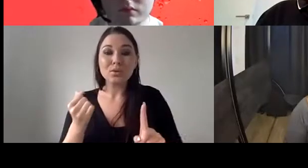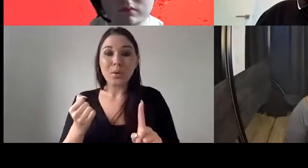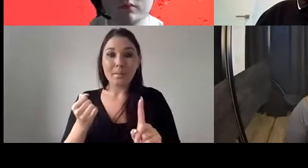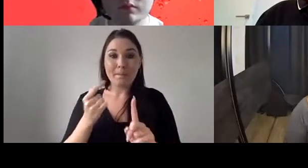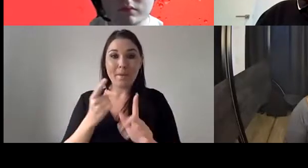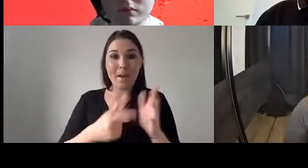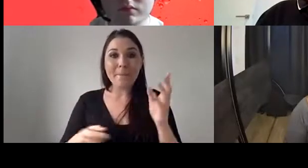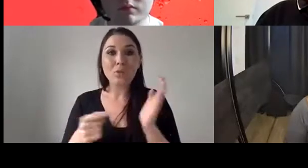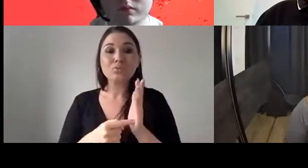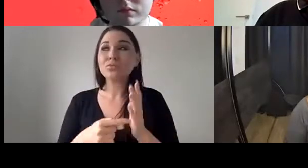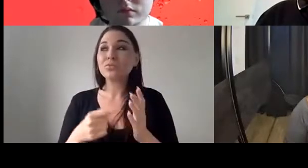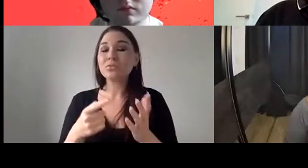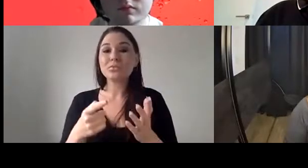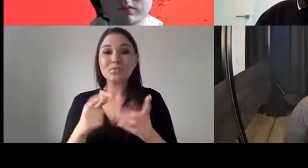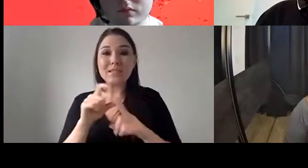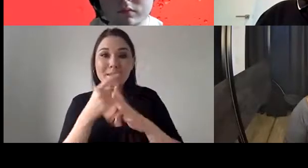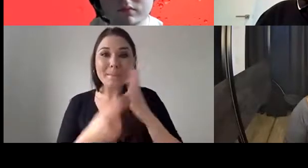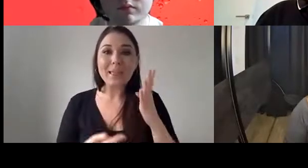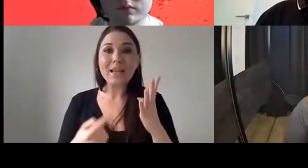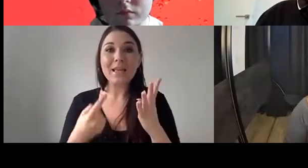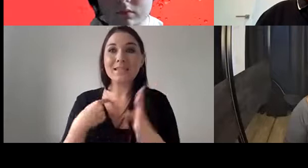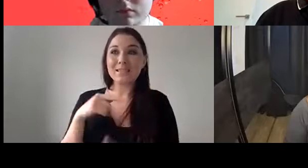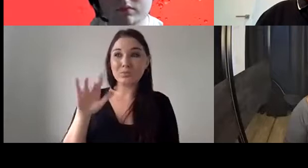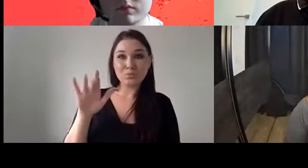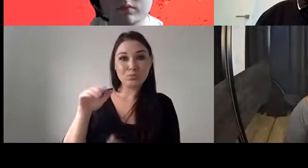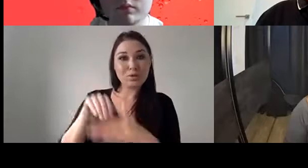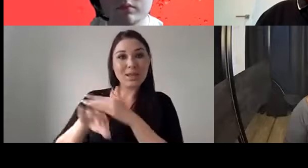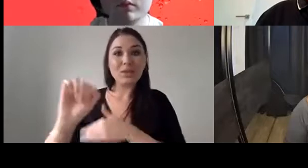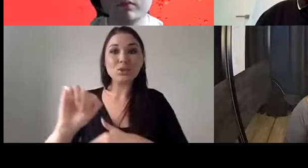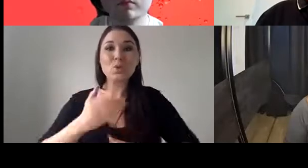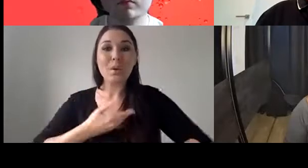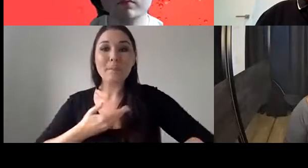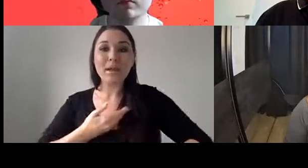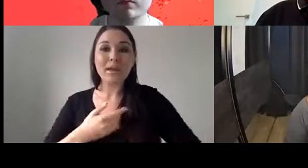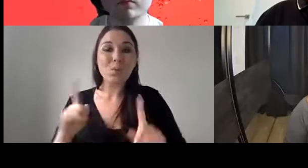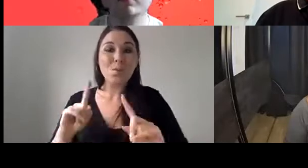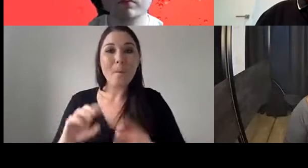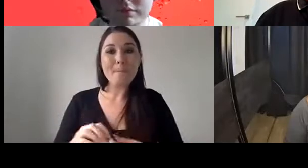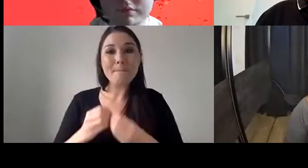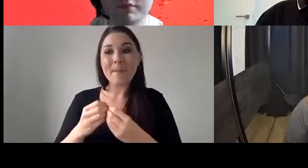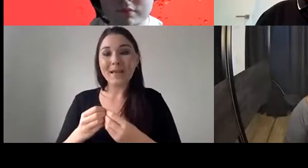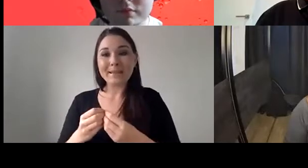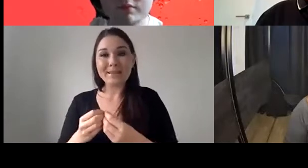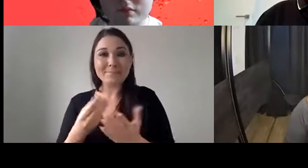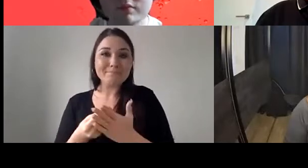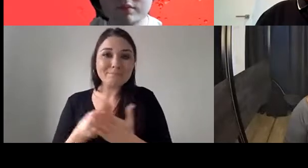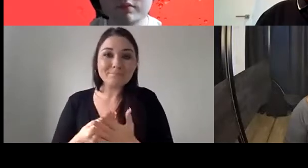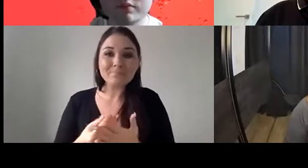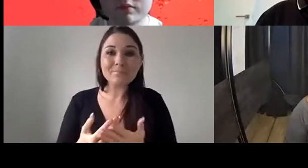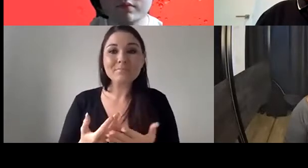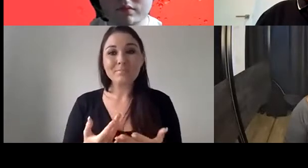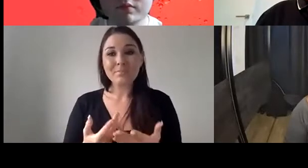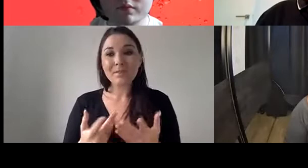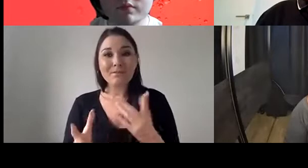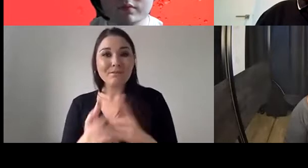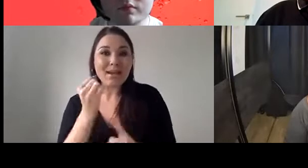about the disabilities that might exist, or what makes equity, as opposed to looking at it from disabilities. What makes equity? Finding